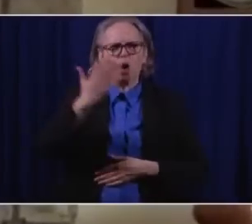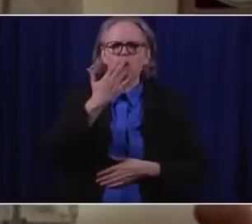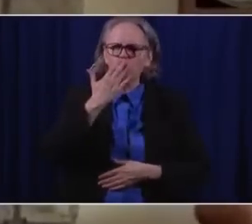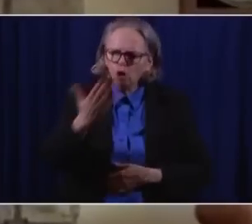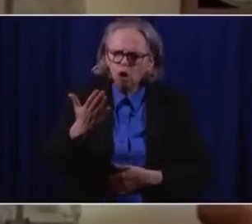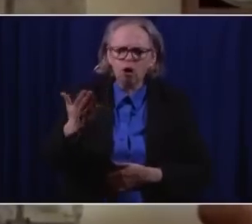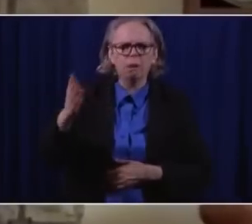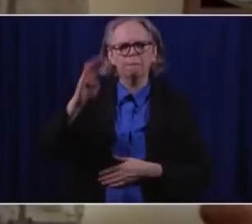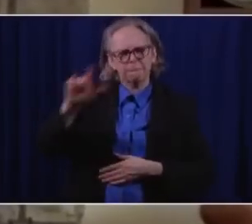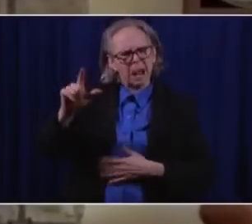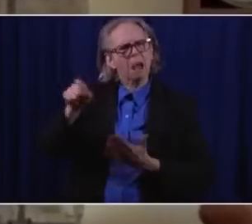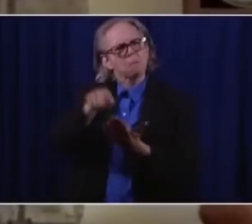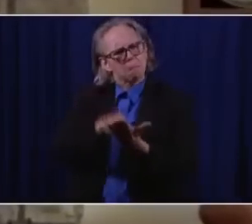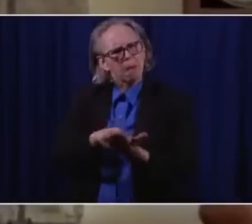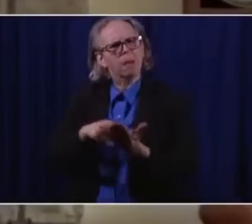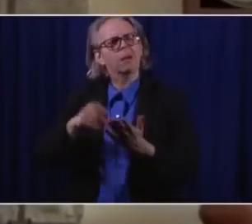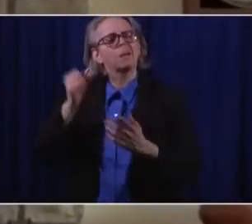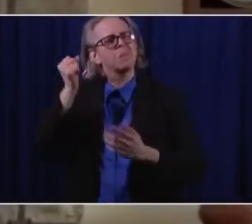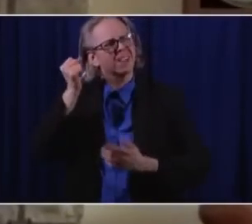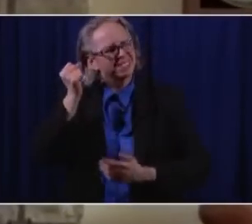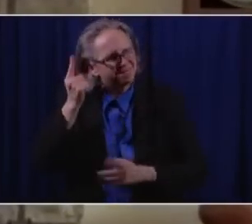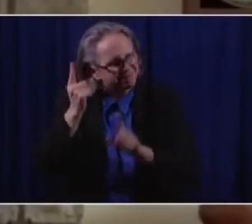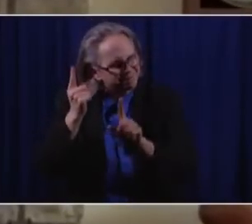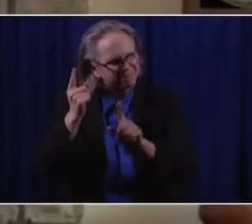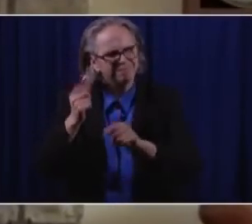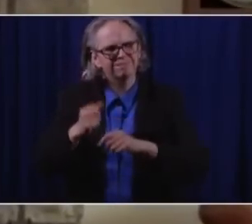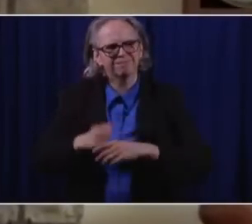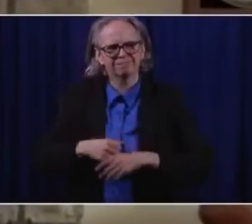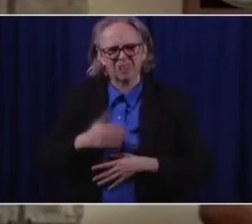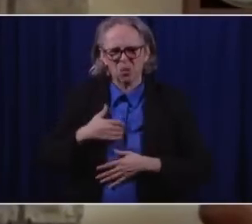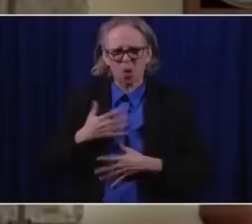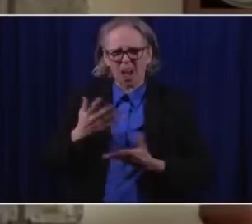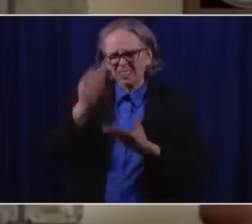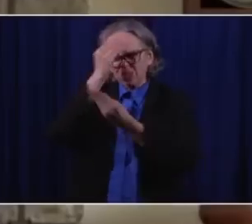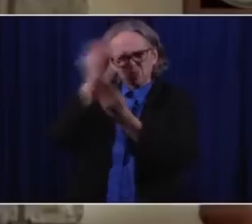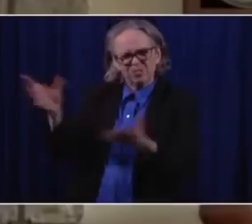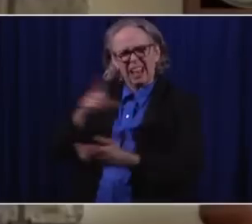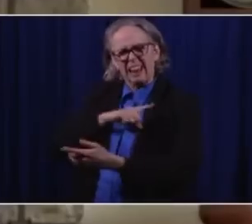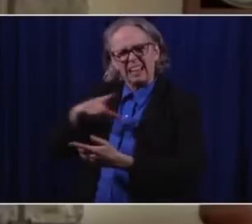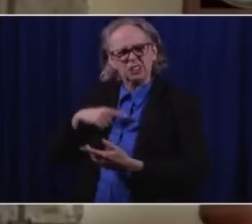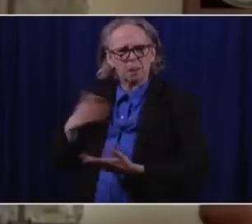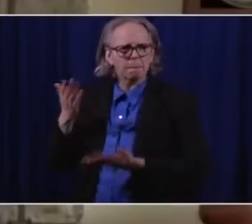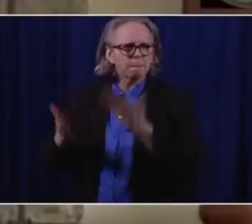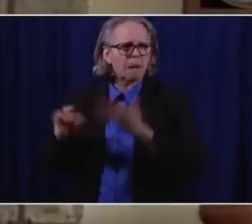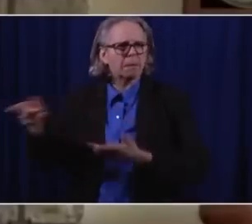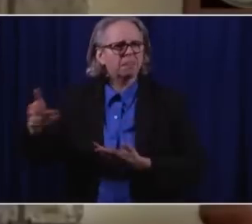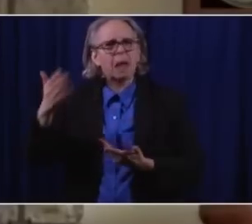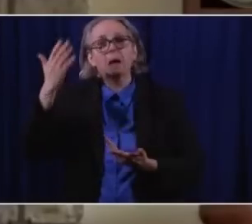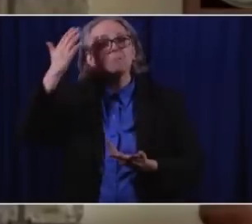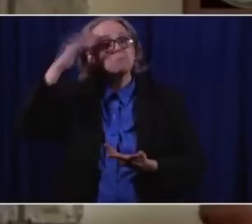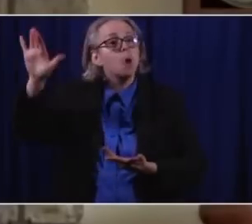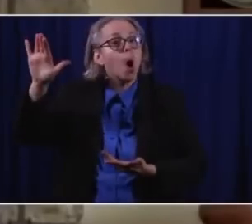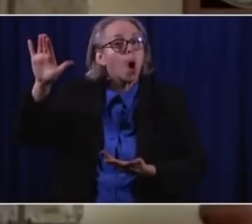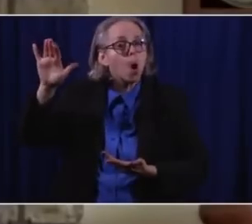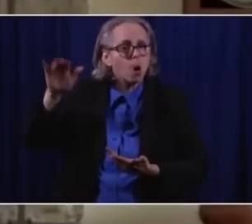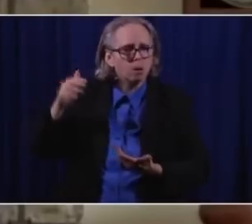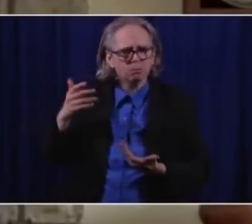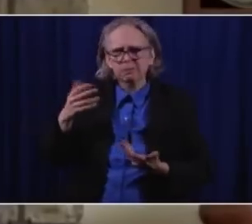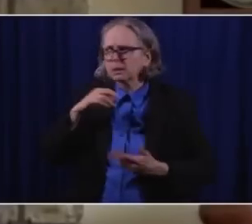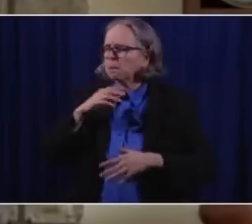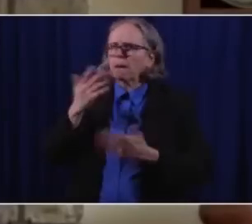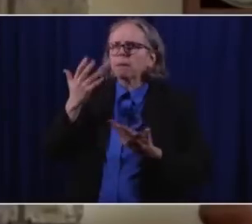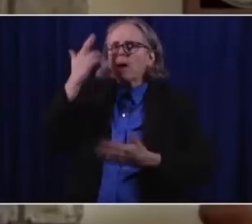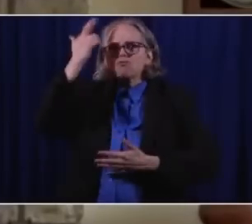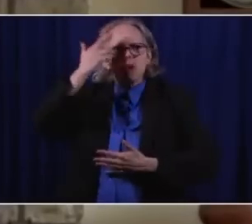the legislators don't know, have not looked at, and things that I think are very, very